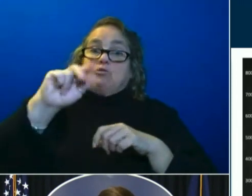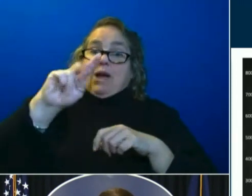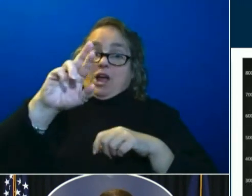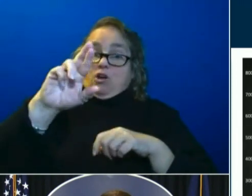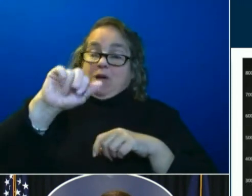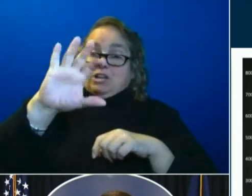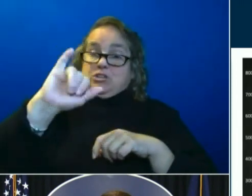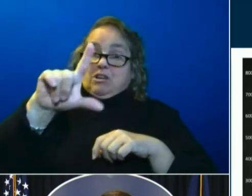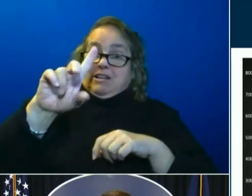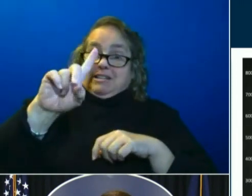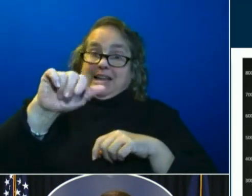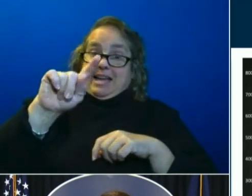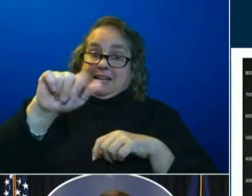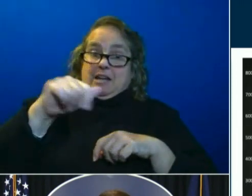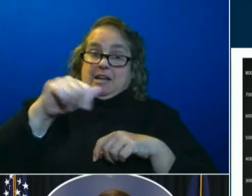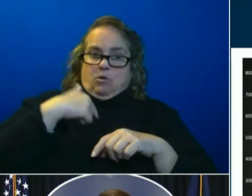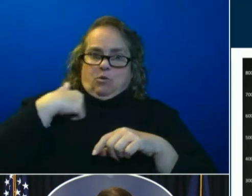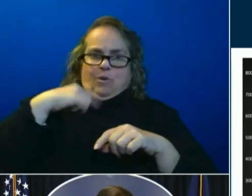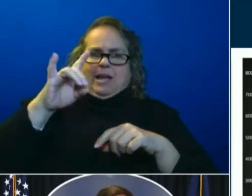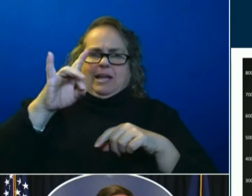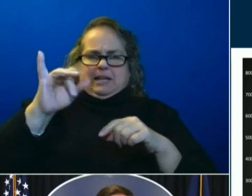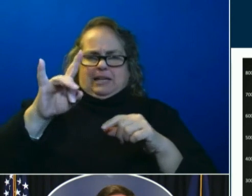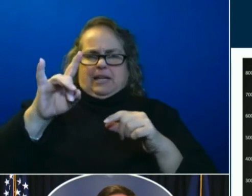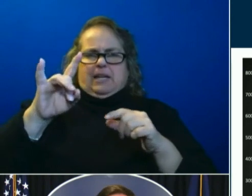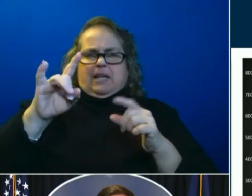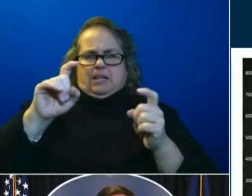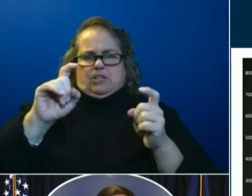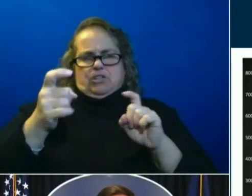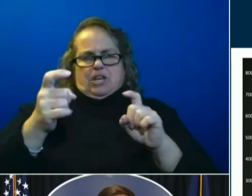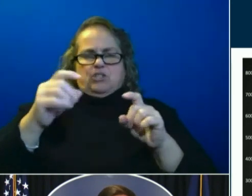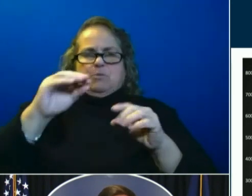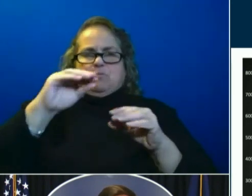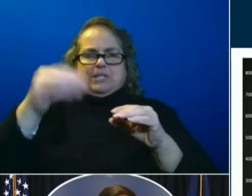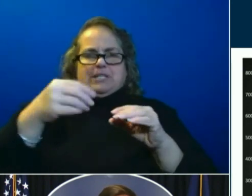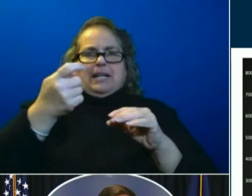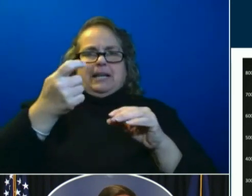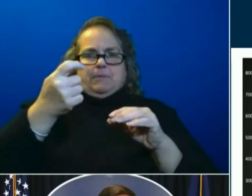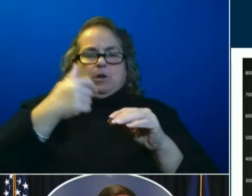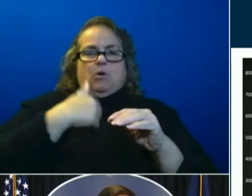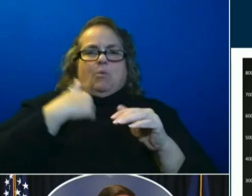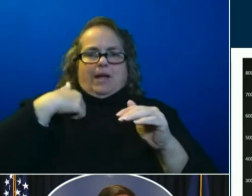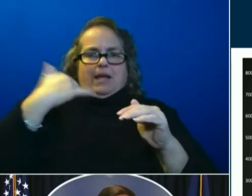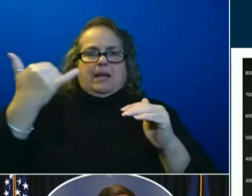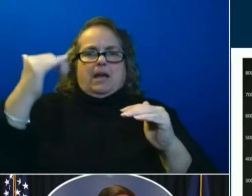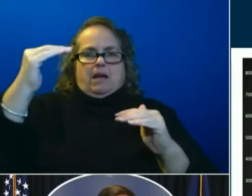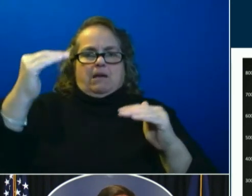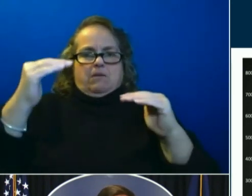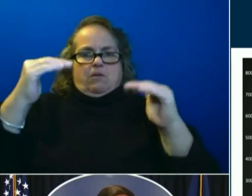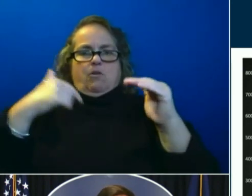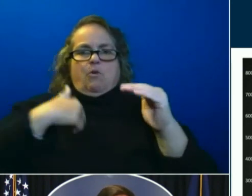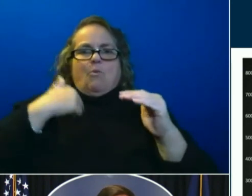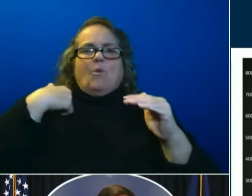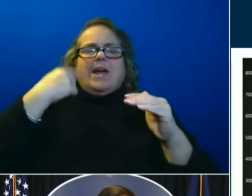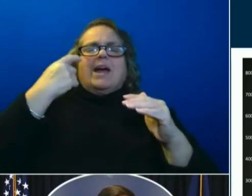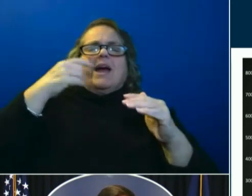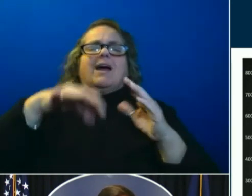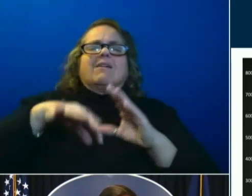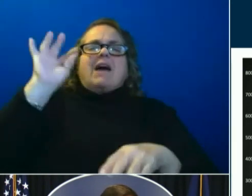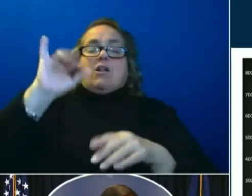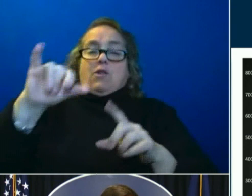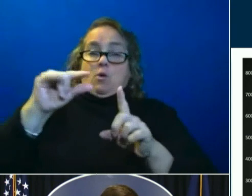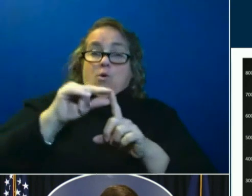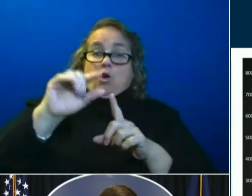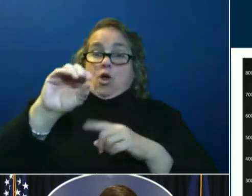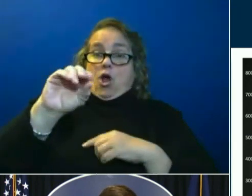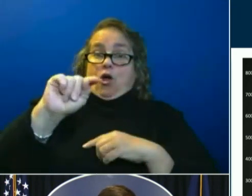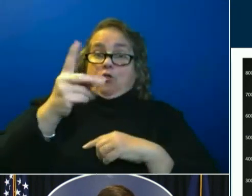altered this a little bit on the percentages, removing the other. We had discovered that some pharmacies and others were